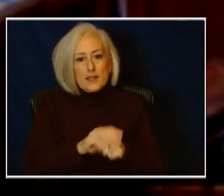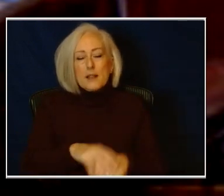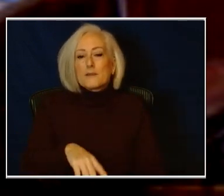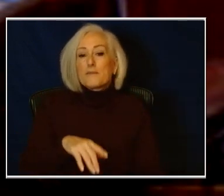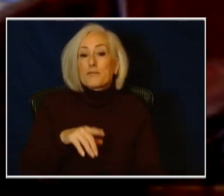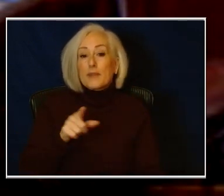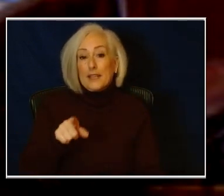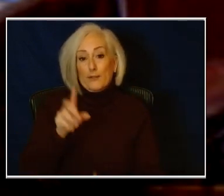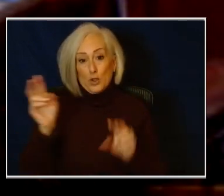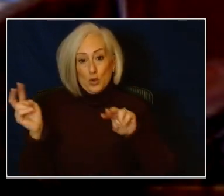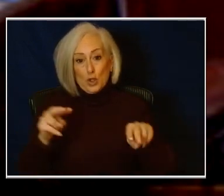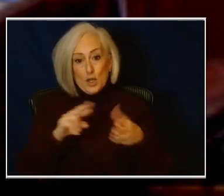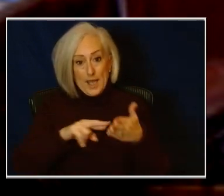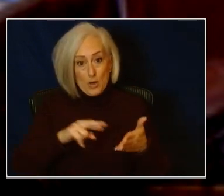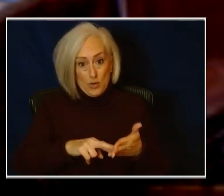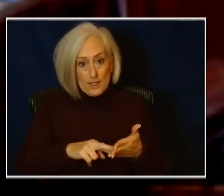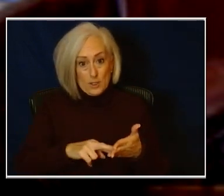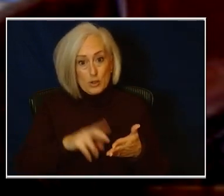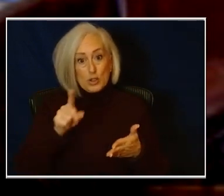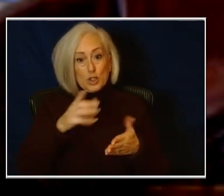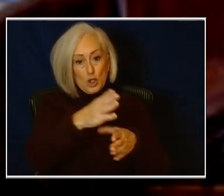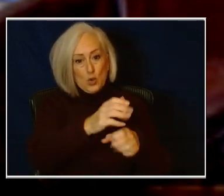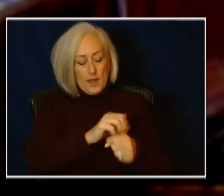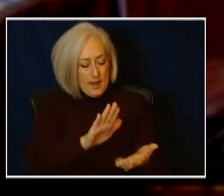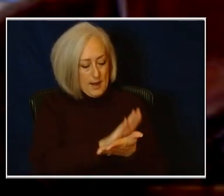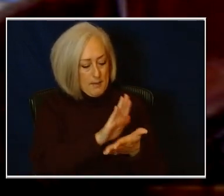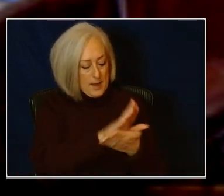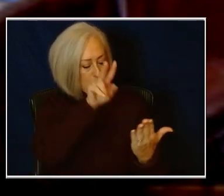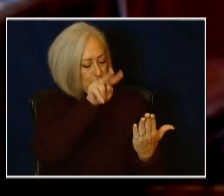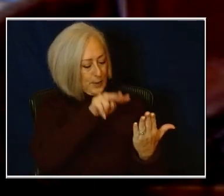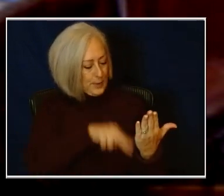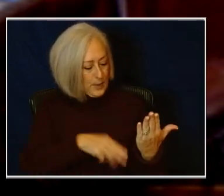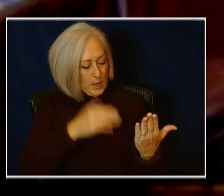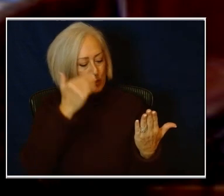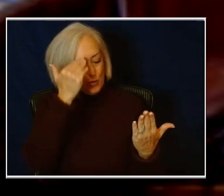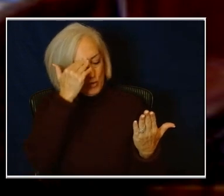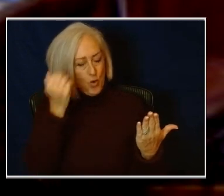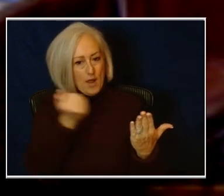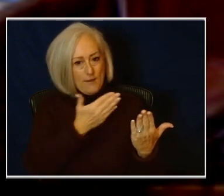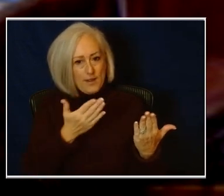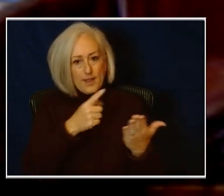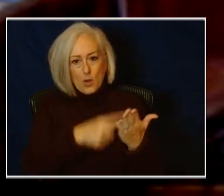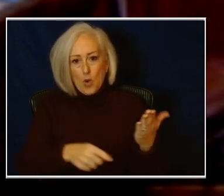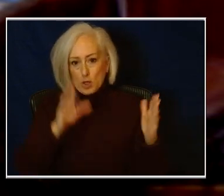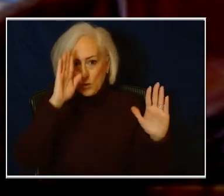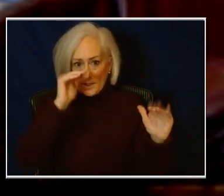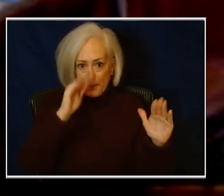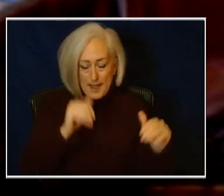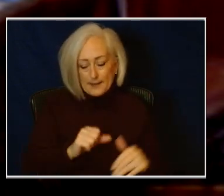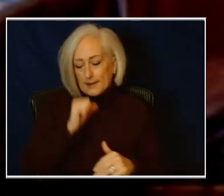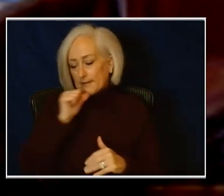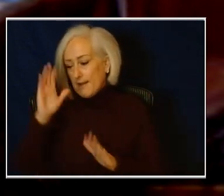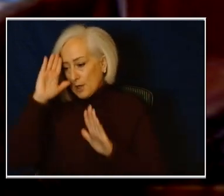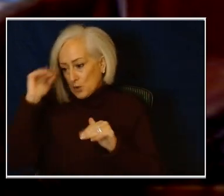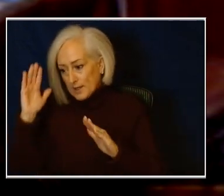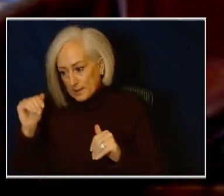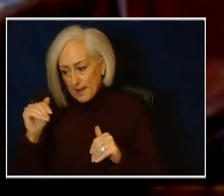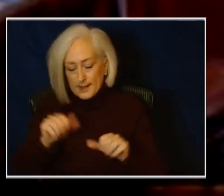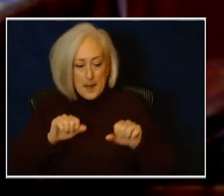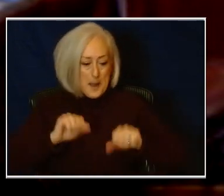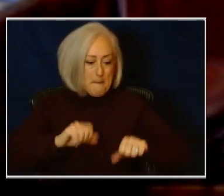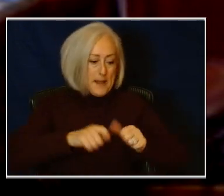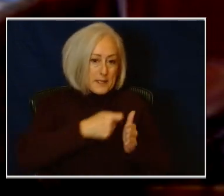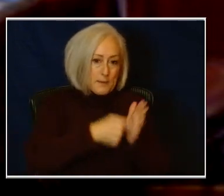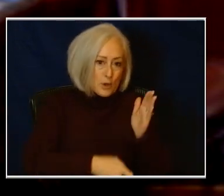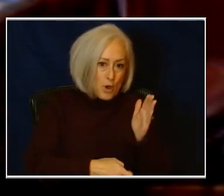get an informed consent that should be telling you everything you need to know in terms of what to expect, what not to expect, the potential